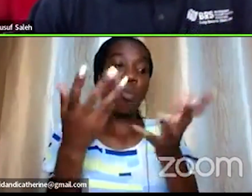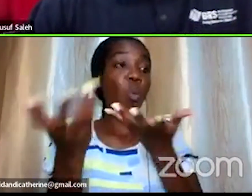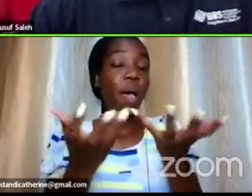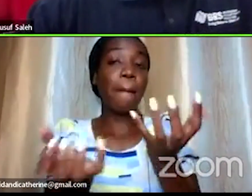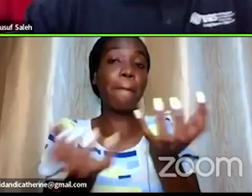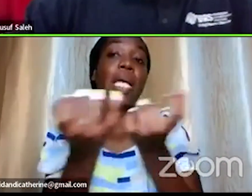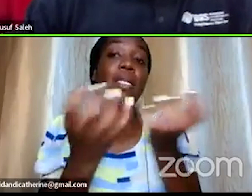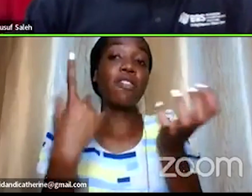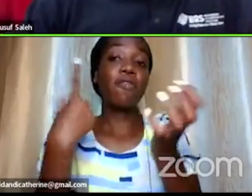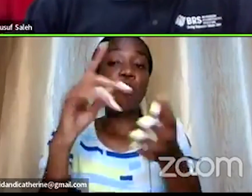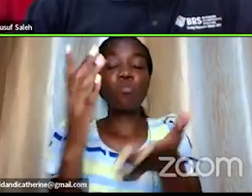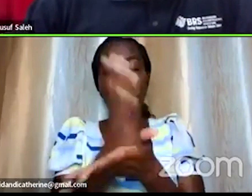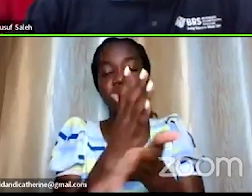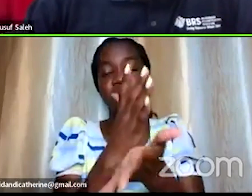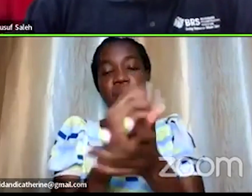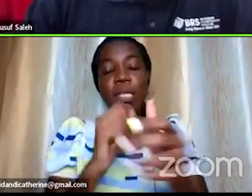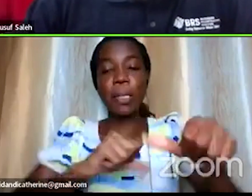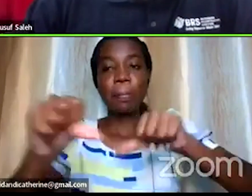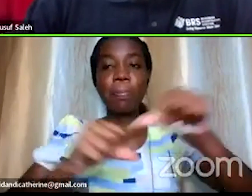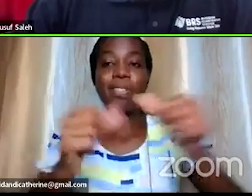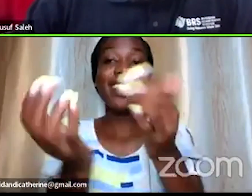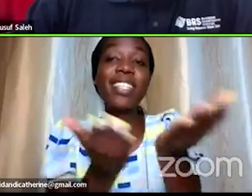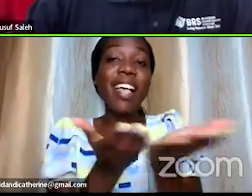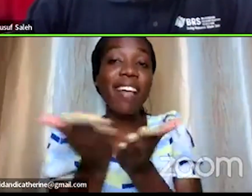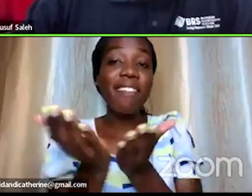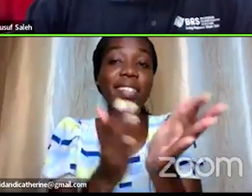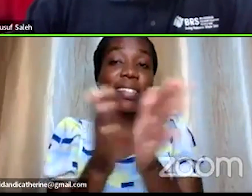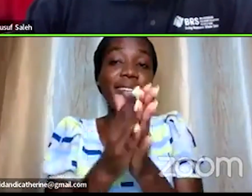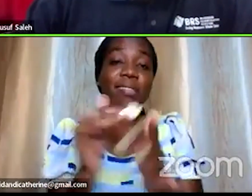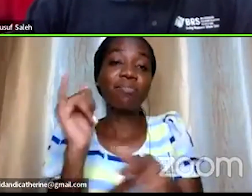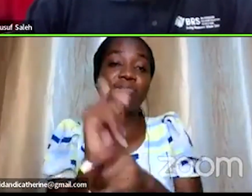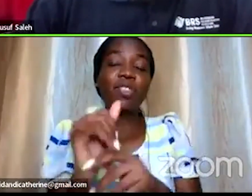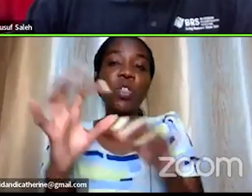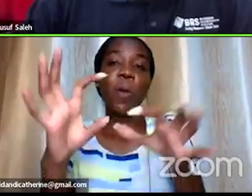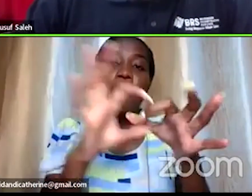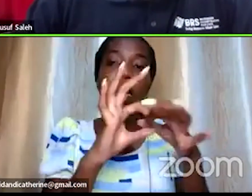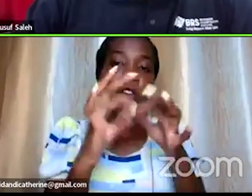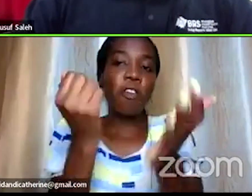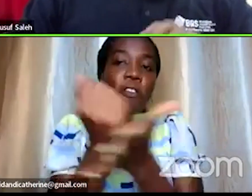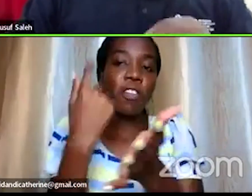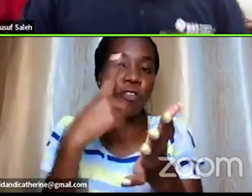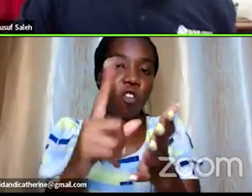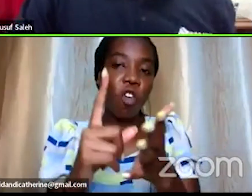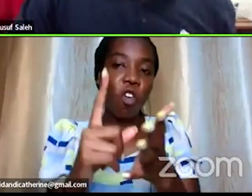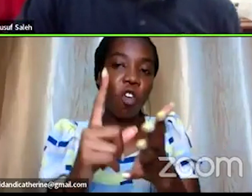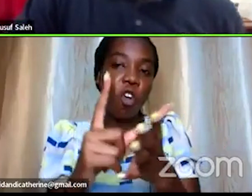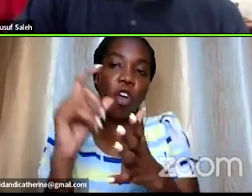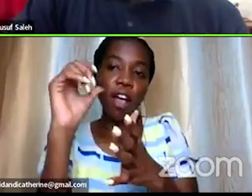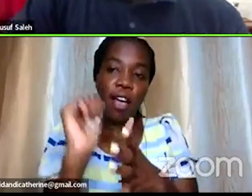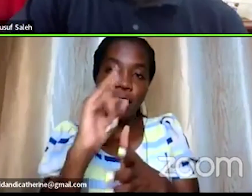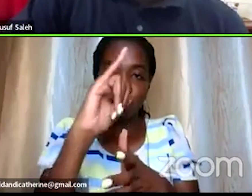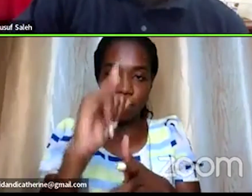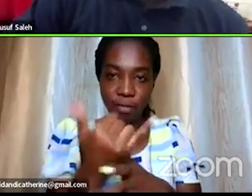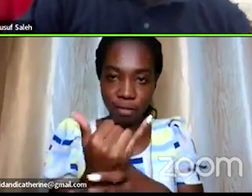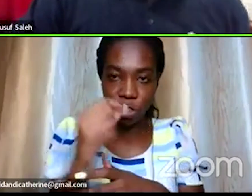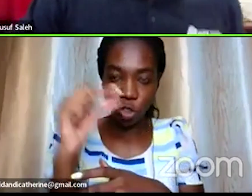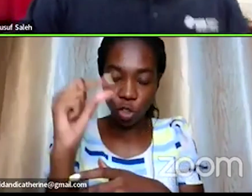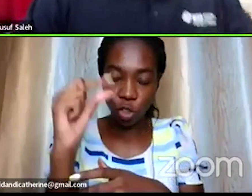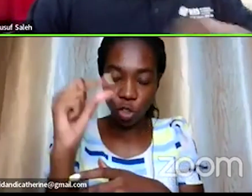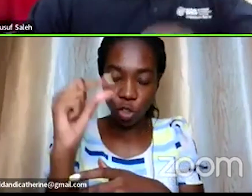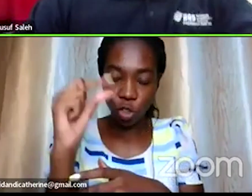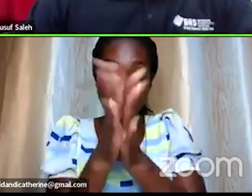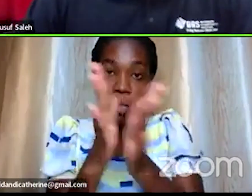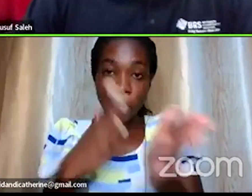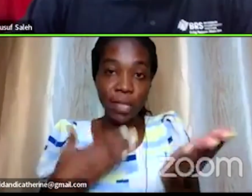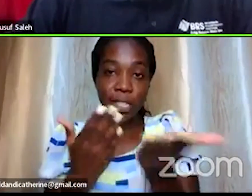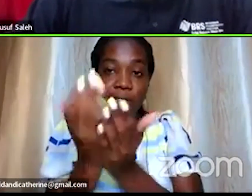Registration Service. This is a state corporation under the Office of Attorney General. I also serve in IHRM,